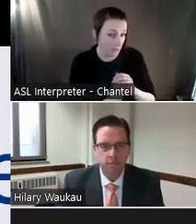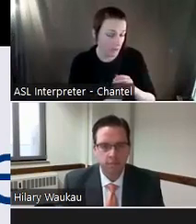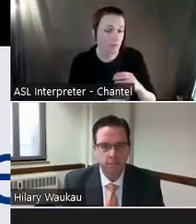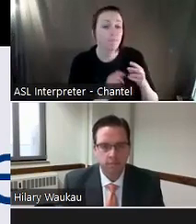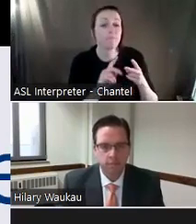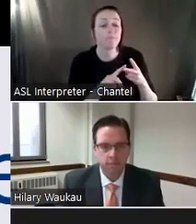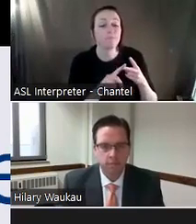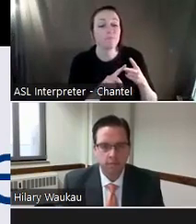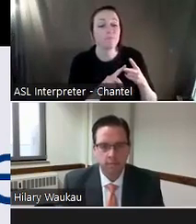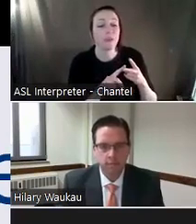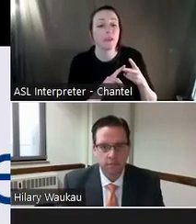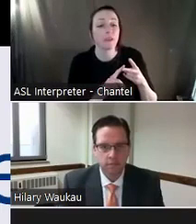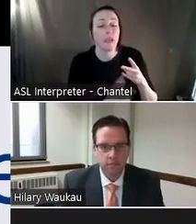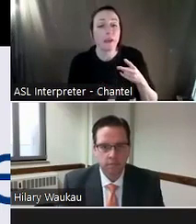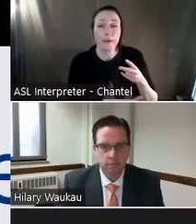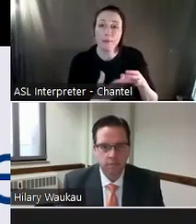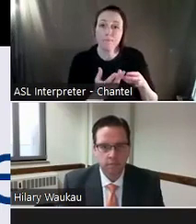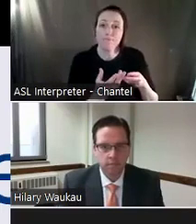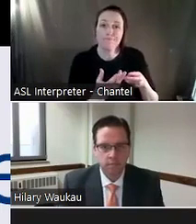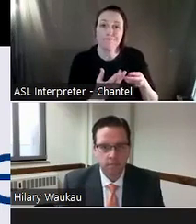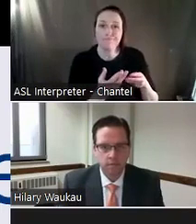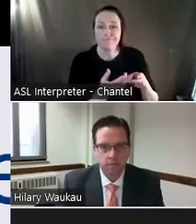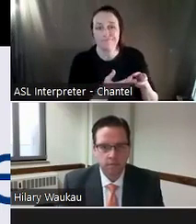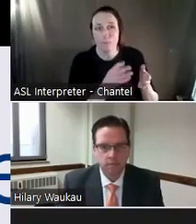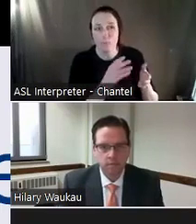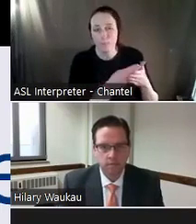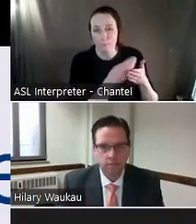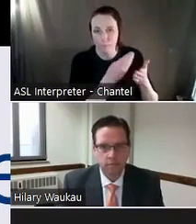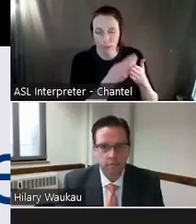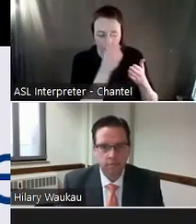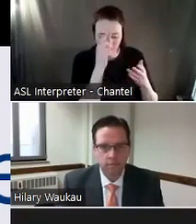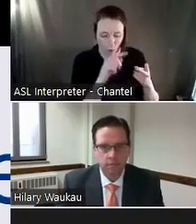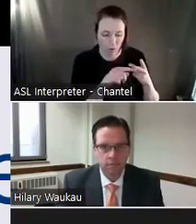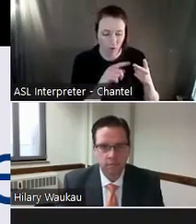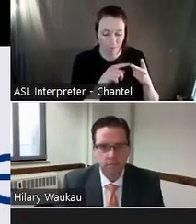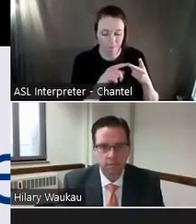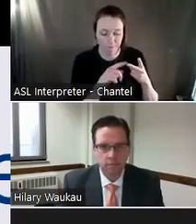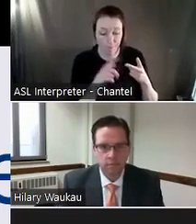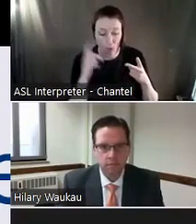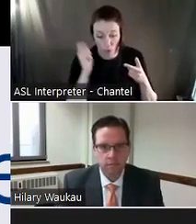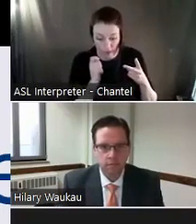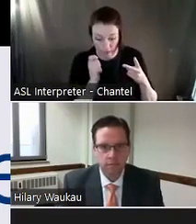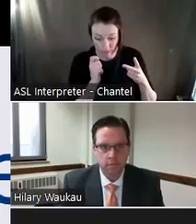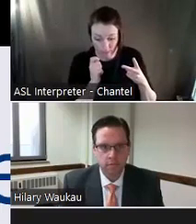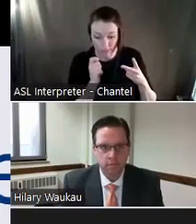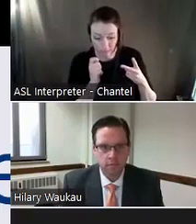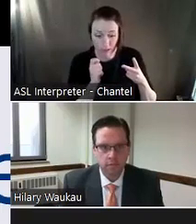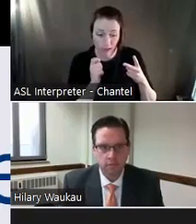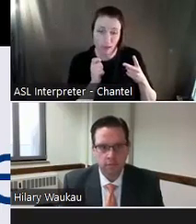funding in DHS for grants to for dental dental